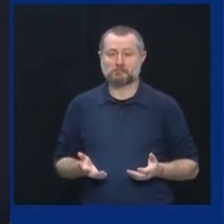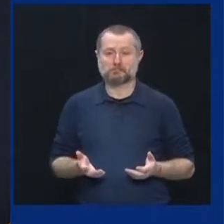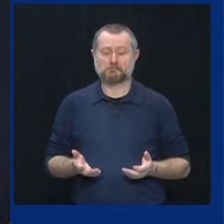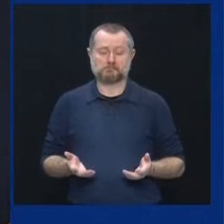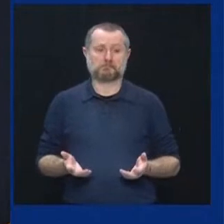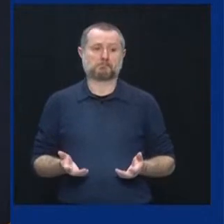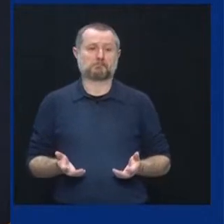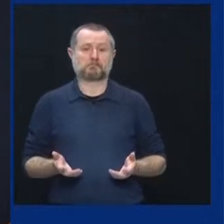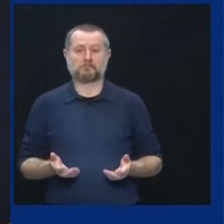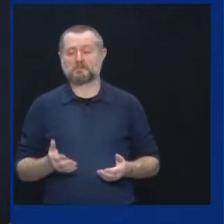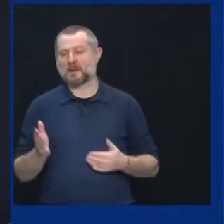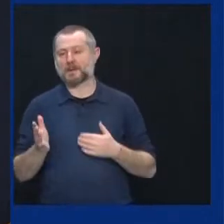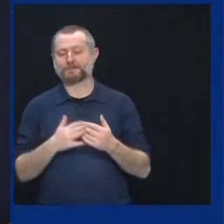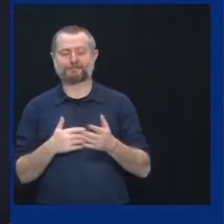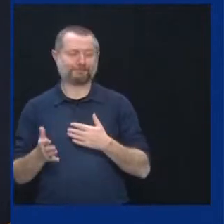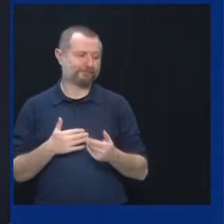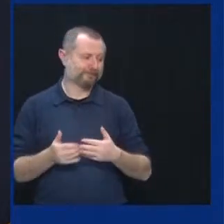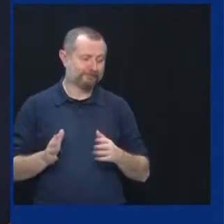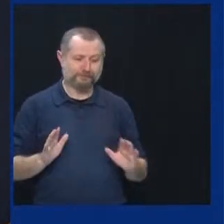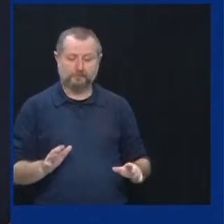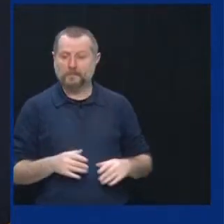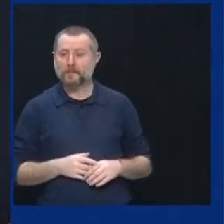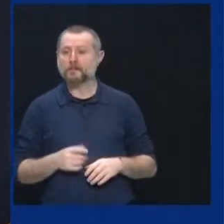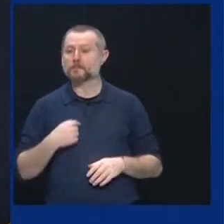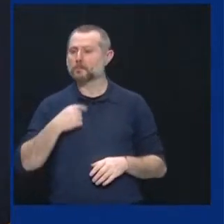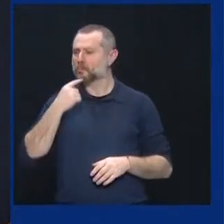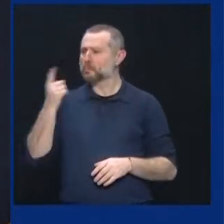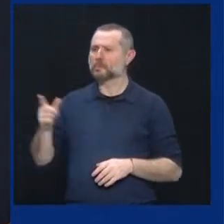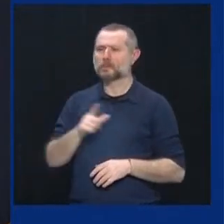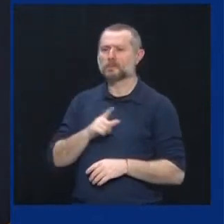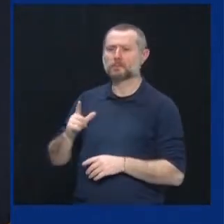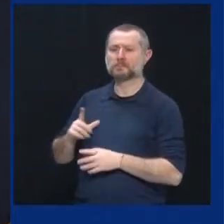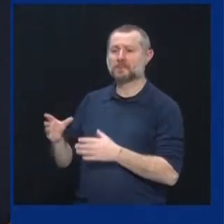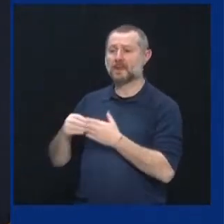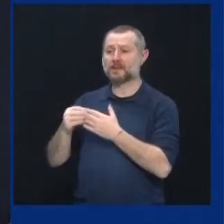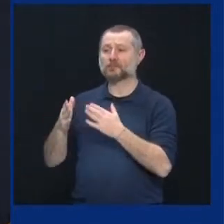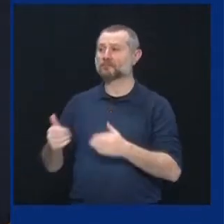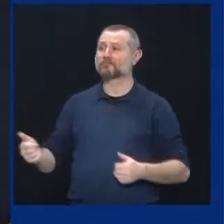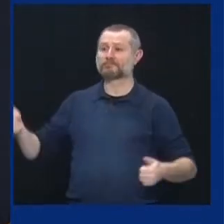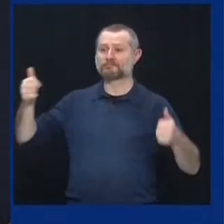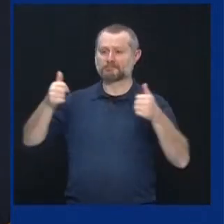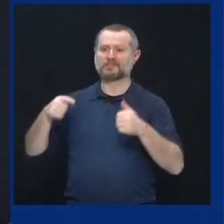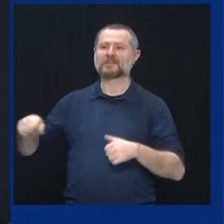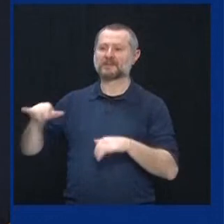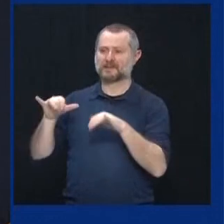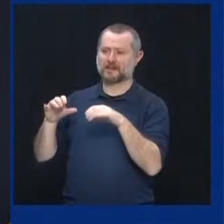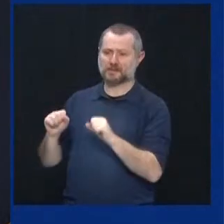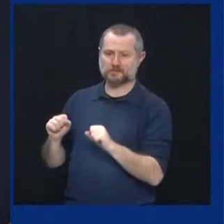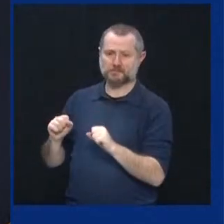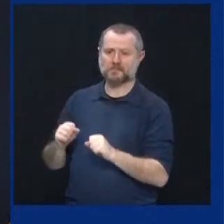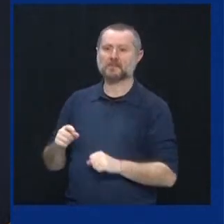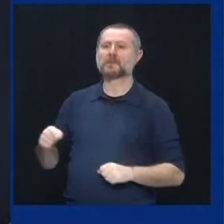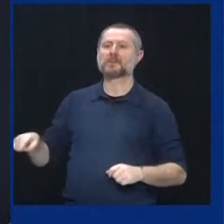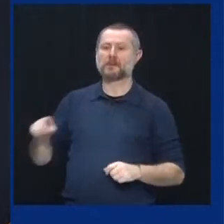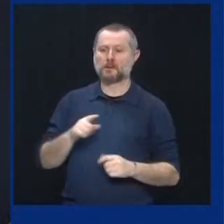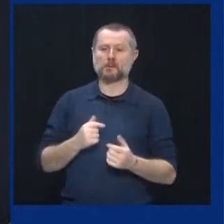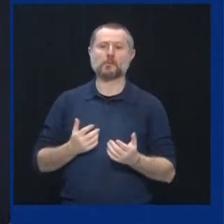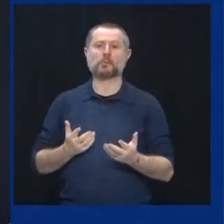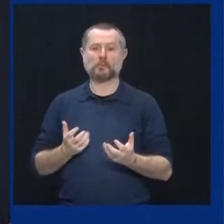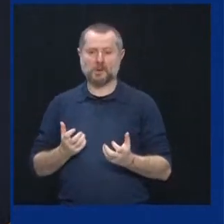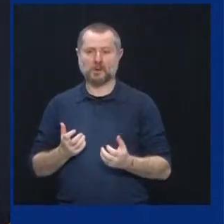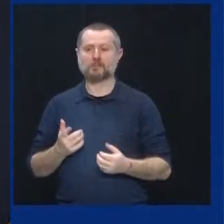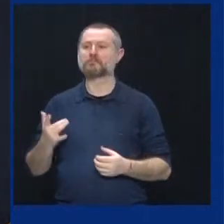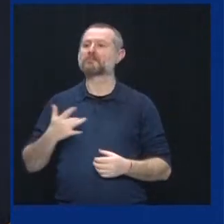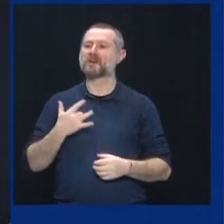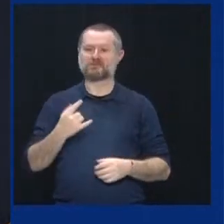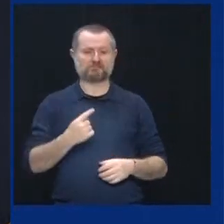But I said to the legislative leaders, yes, I understand state legislators are offended in not